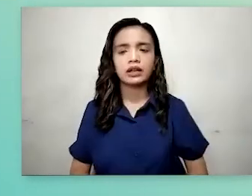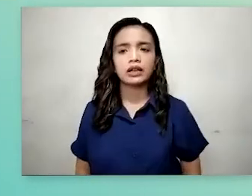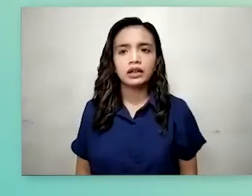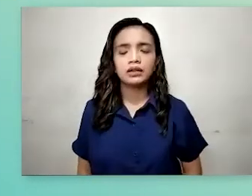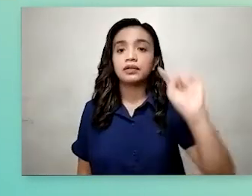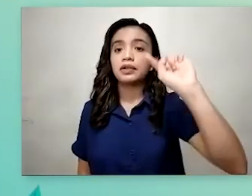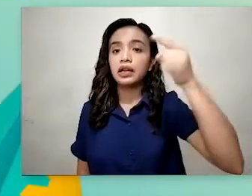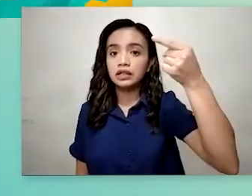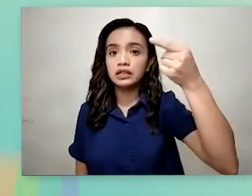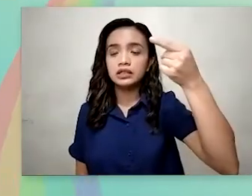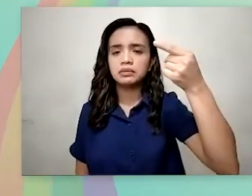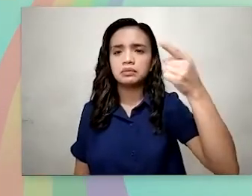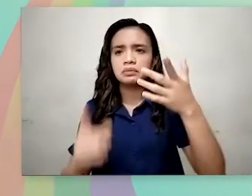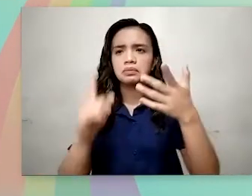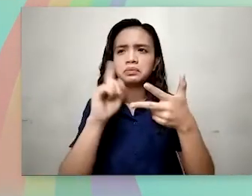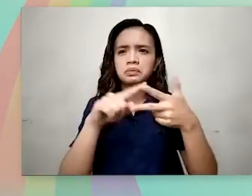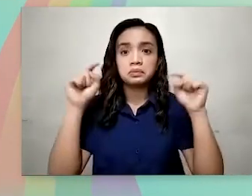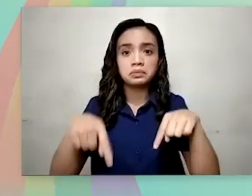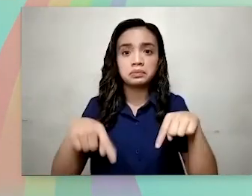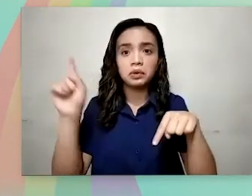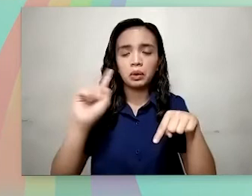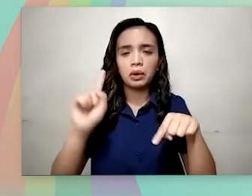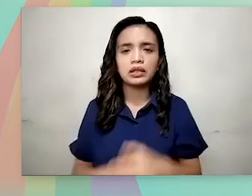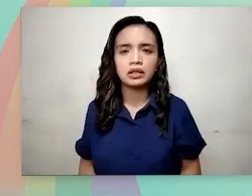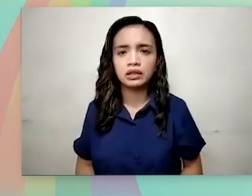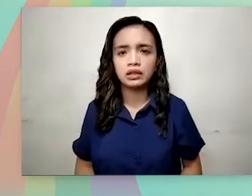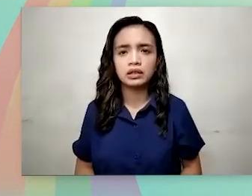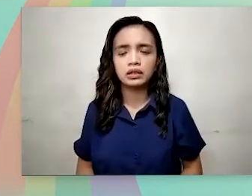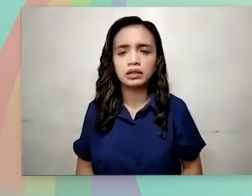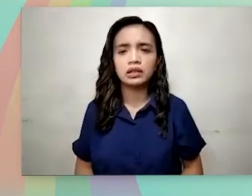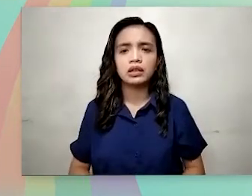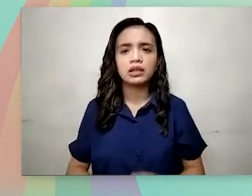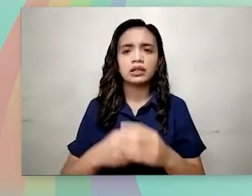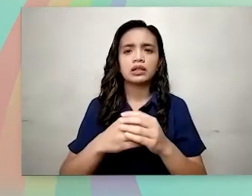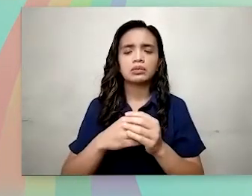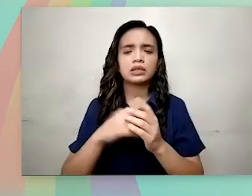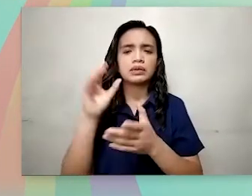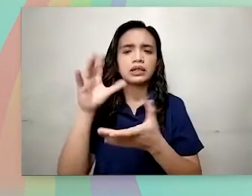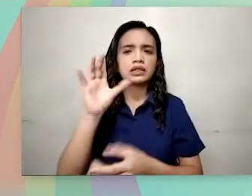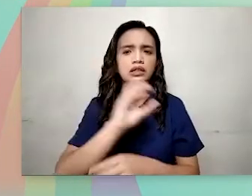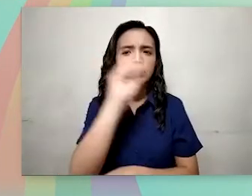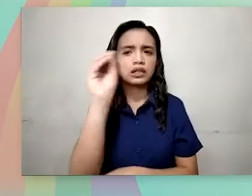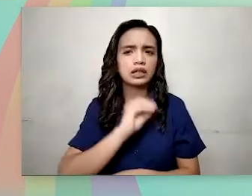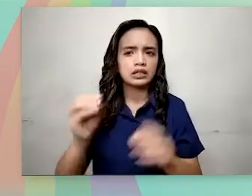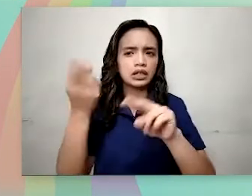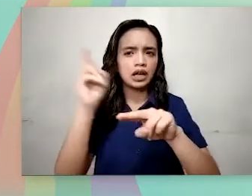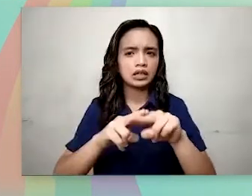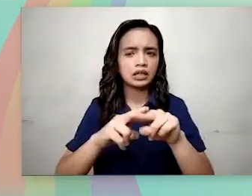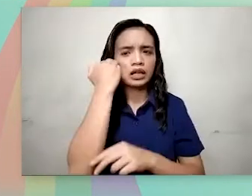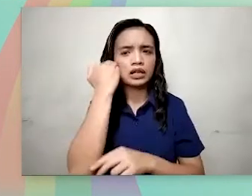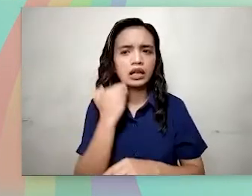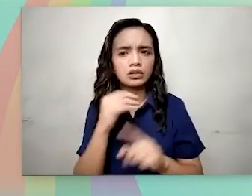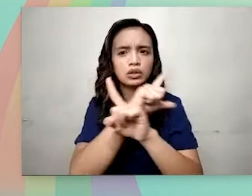I listed down. And one particularly for this group is the oppressive interest on loan,